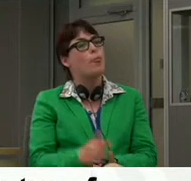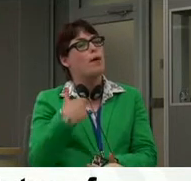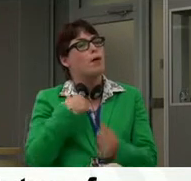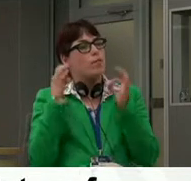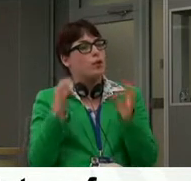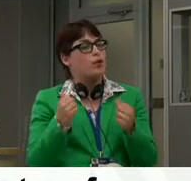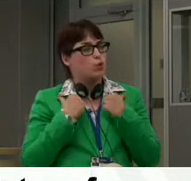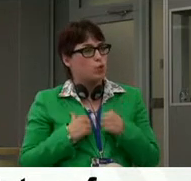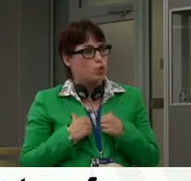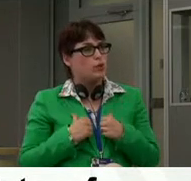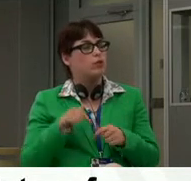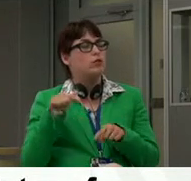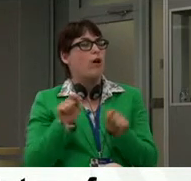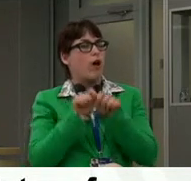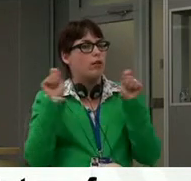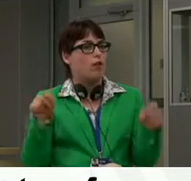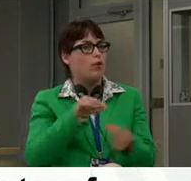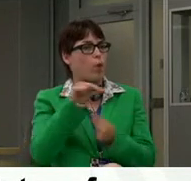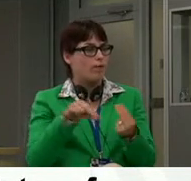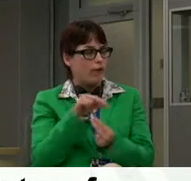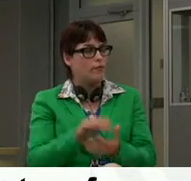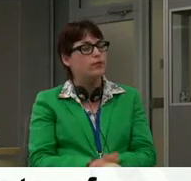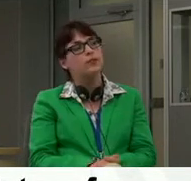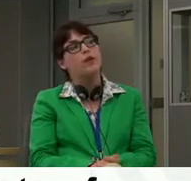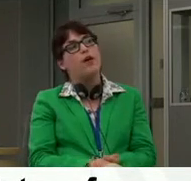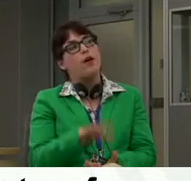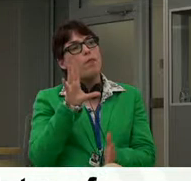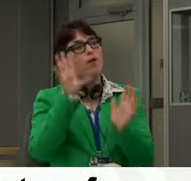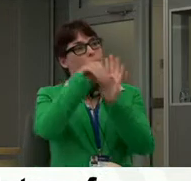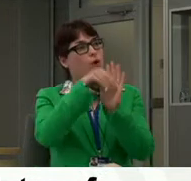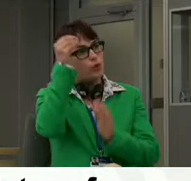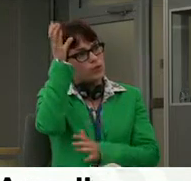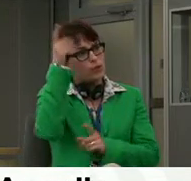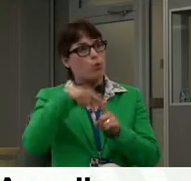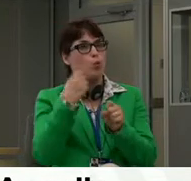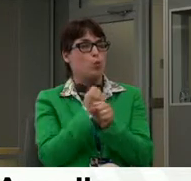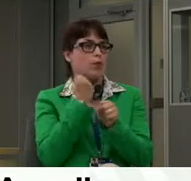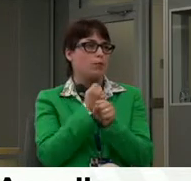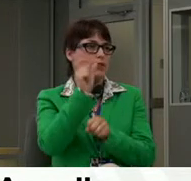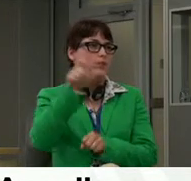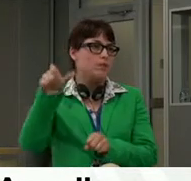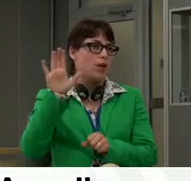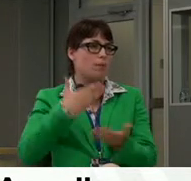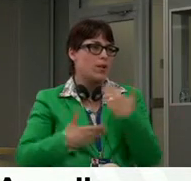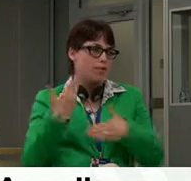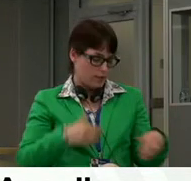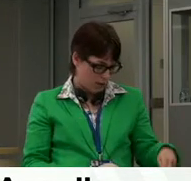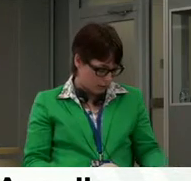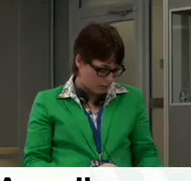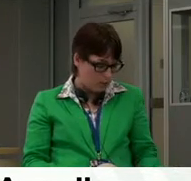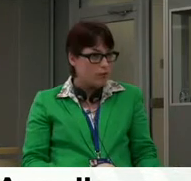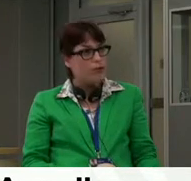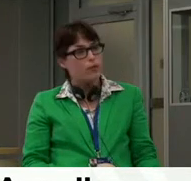Auguls. Thank you. I'm really honored to open a conference on inclusive education